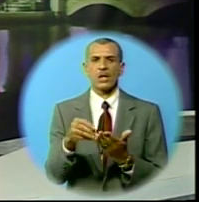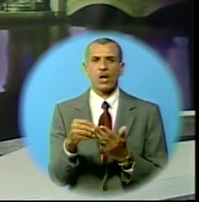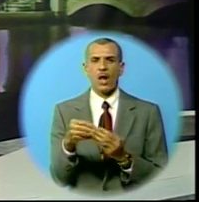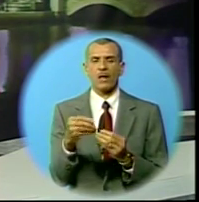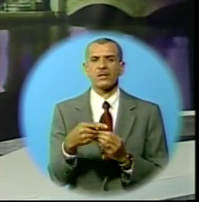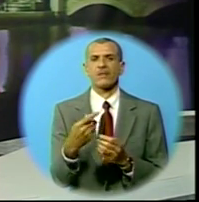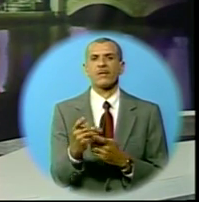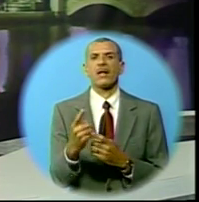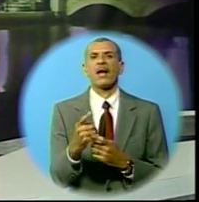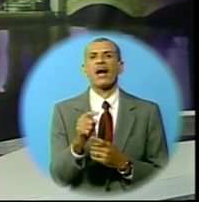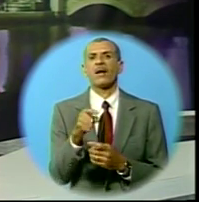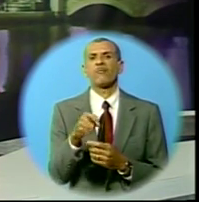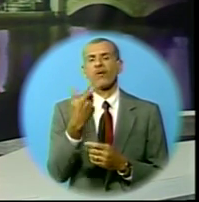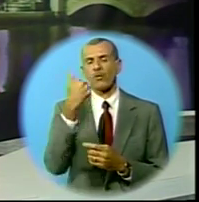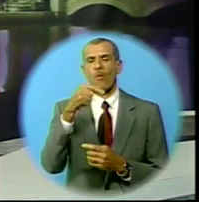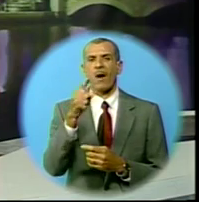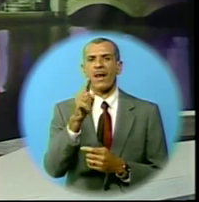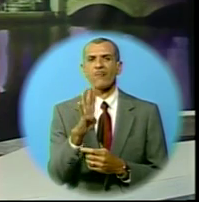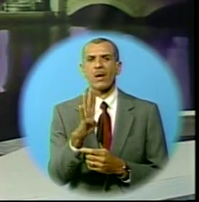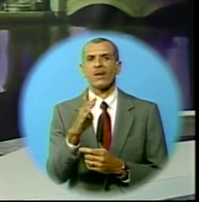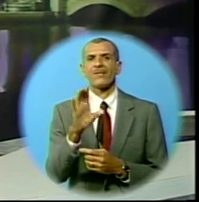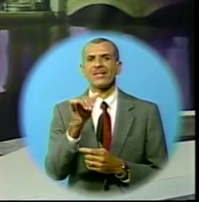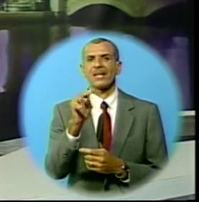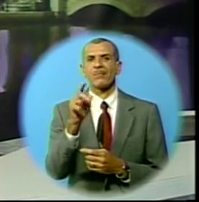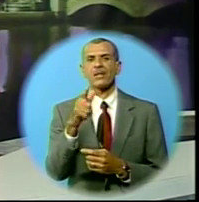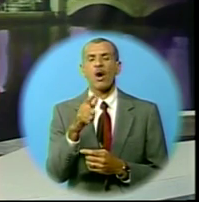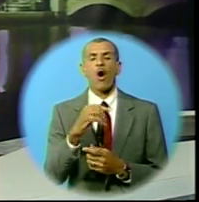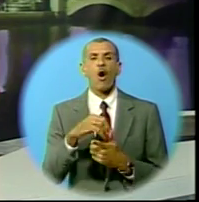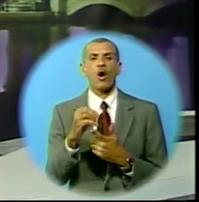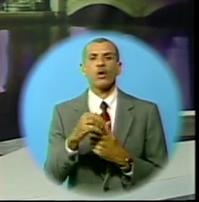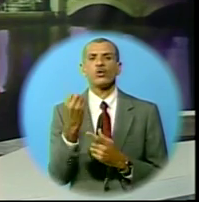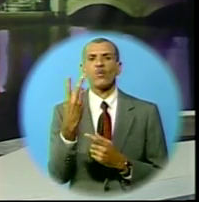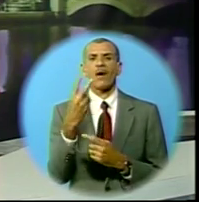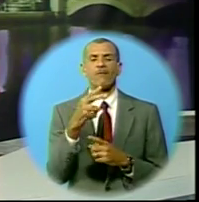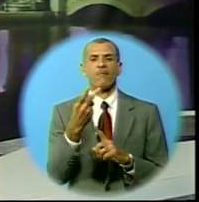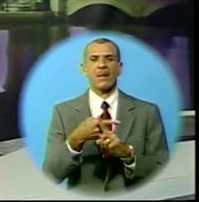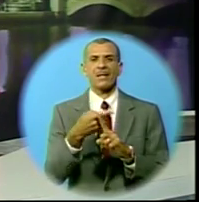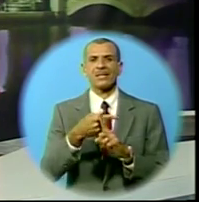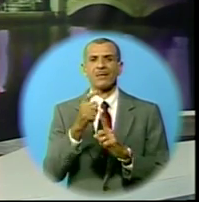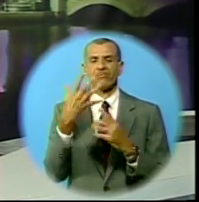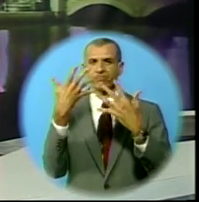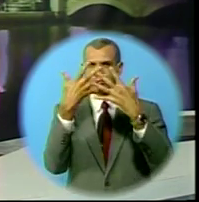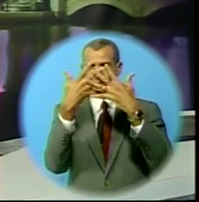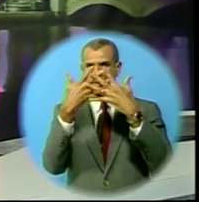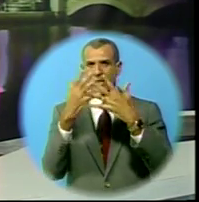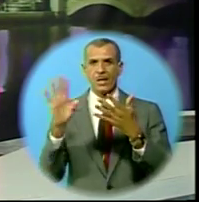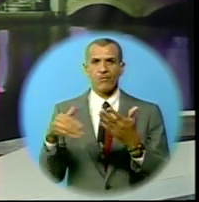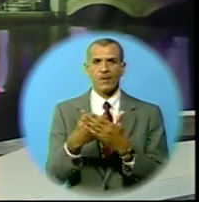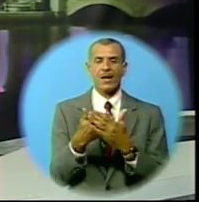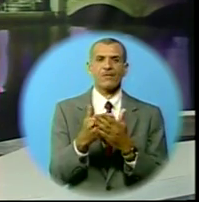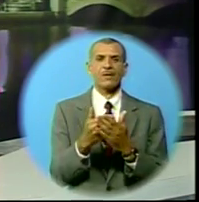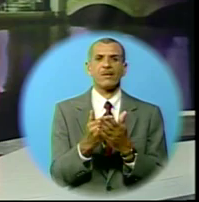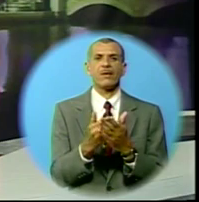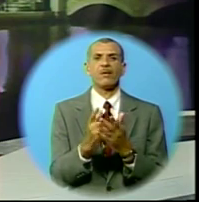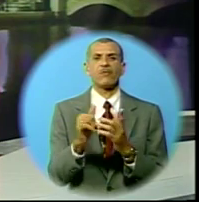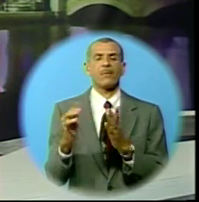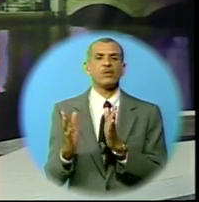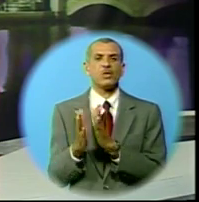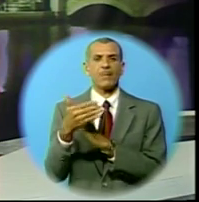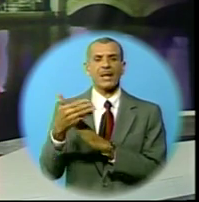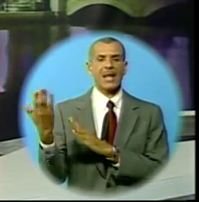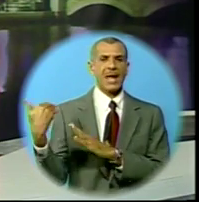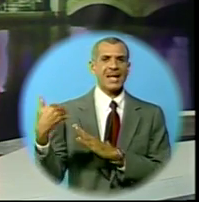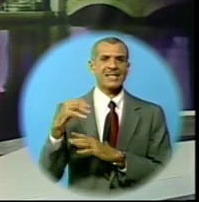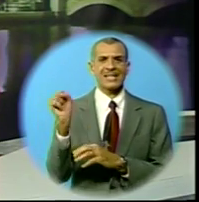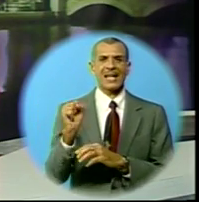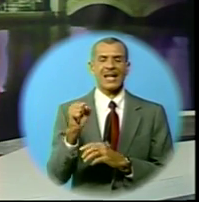importation on half a pound of cannabis. Otherwise, he will spend the next 12 months in prison. He arrived in the island from Jamaica last Saturday and was interviewed